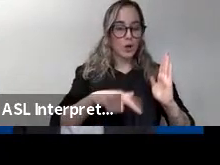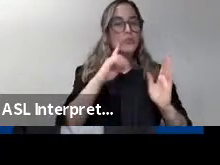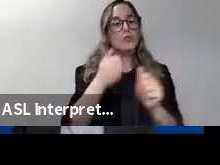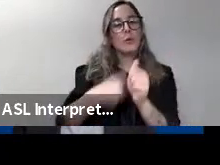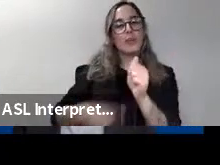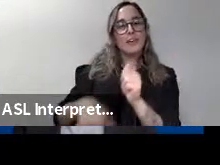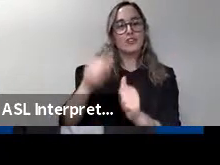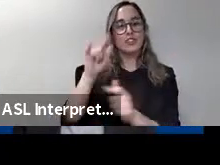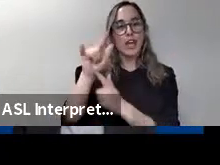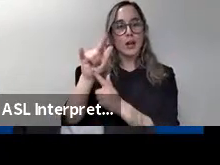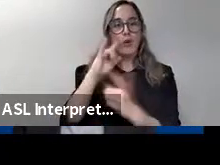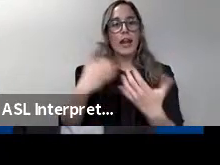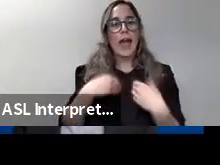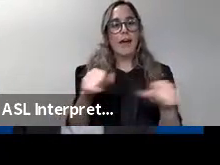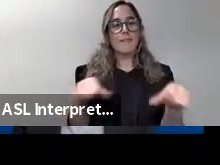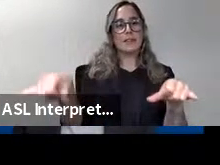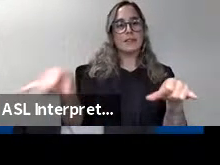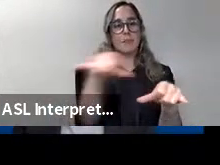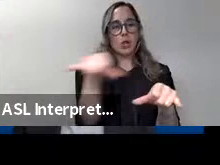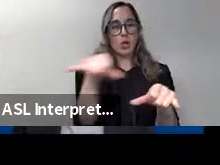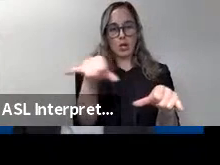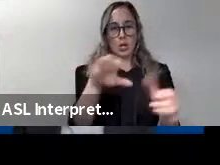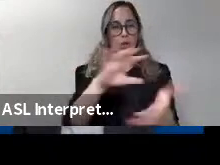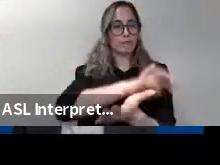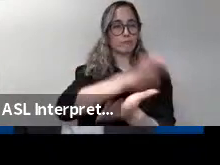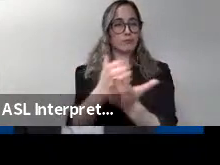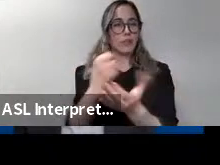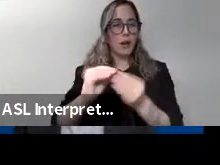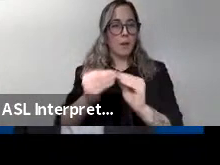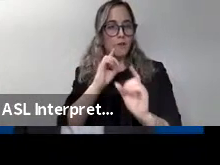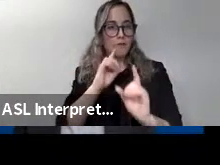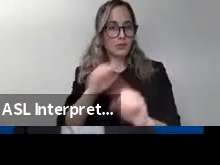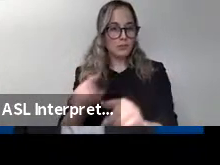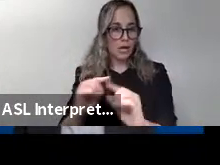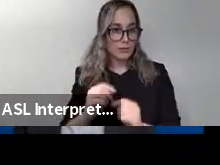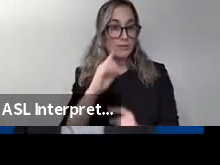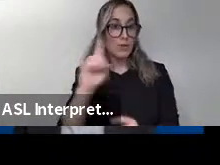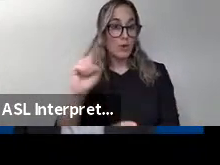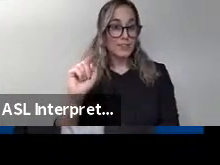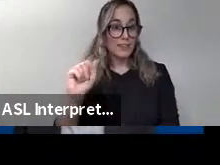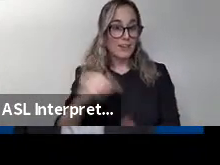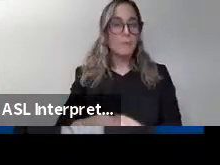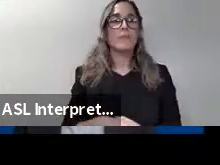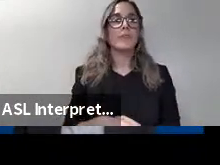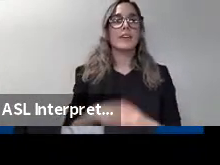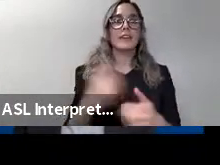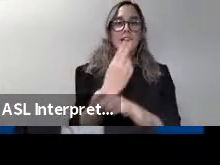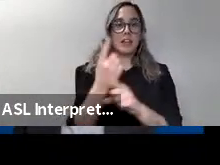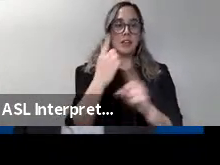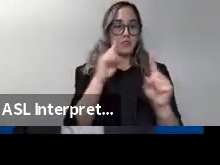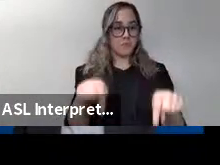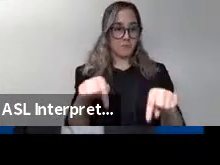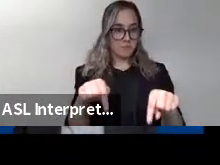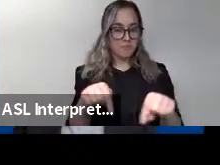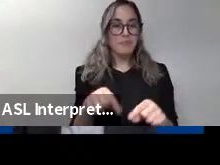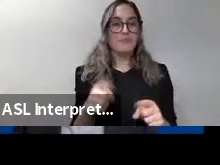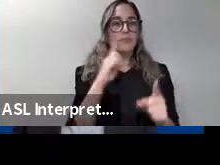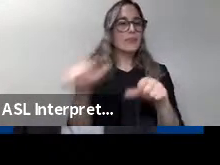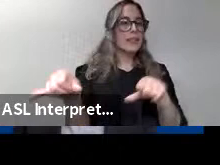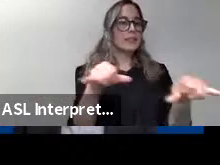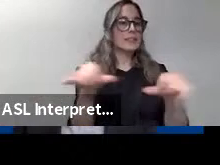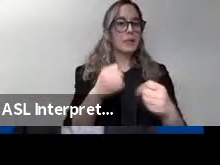a similar number of responses to the national data set. We utilized our experience with similar efforts and results in the